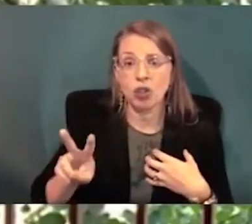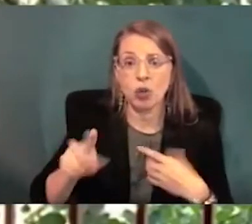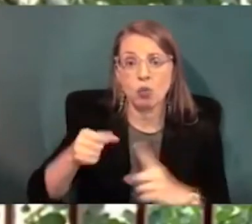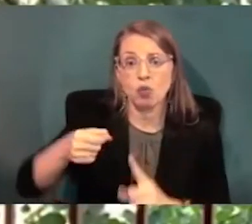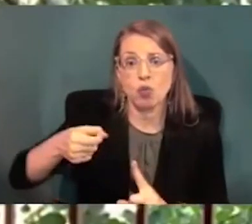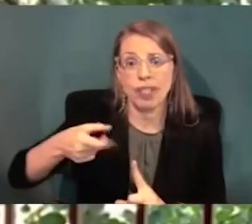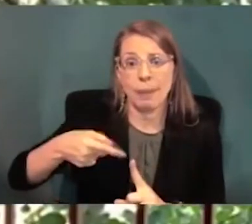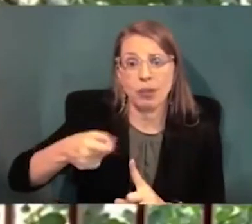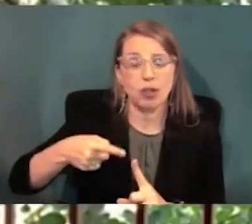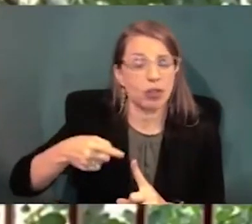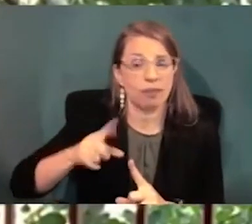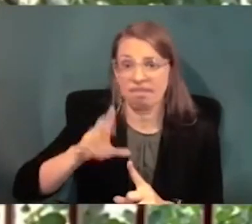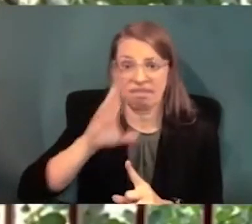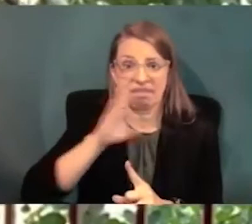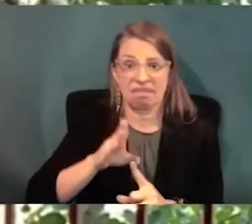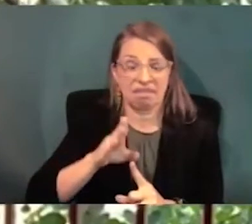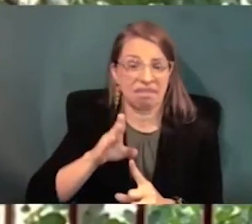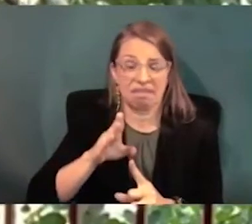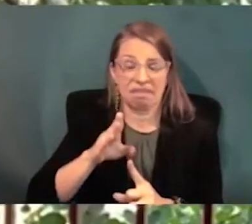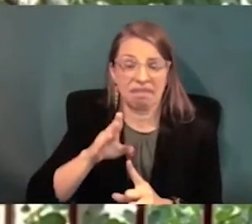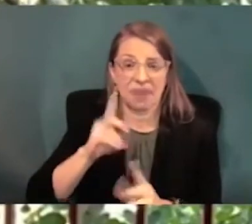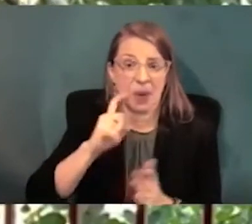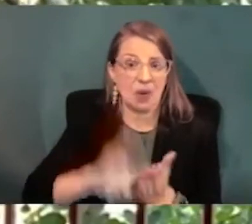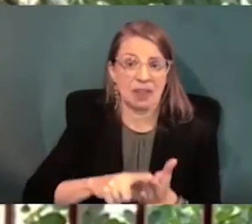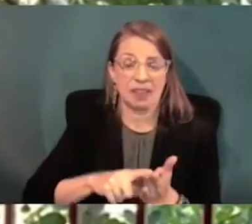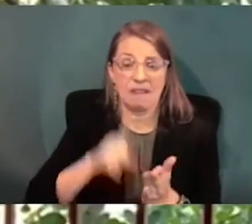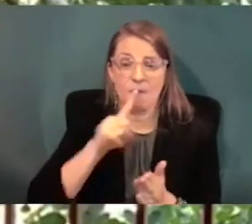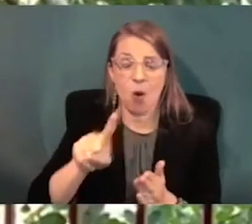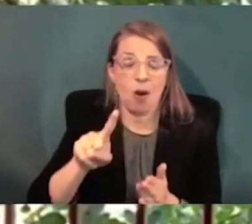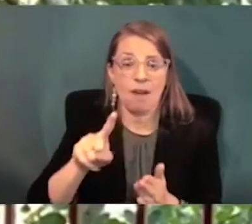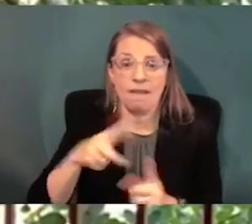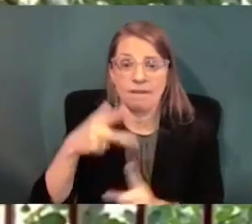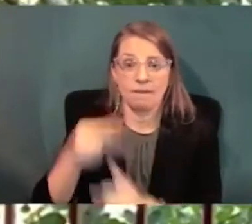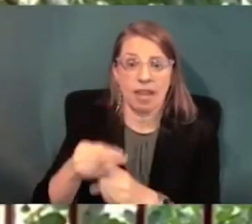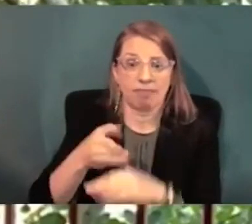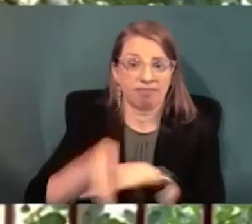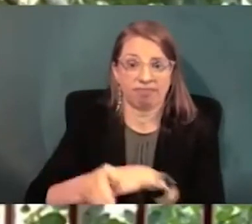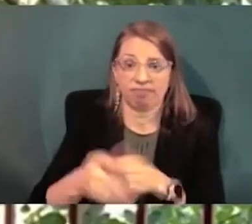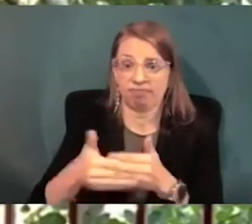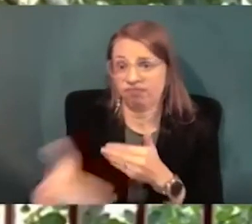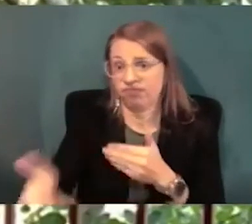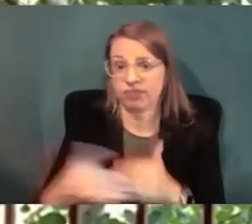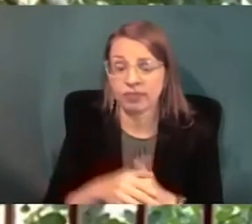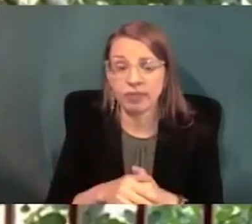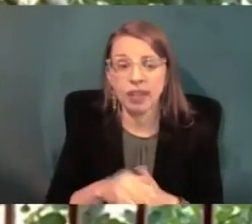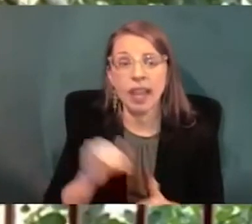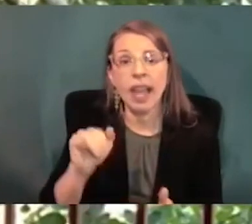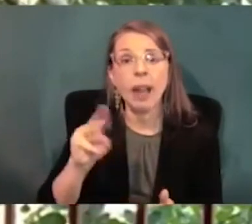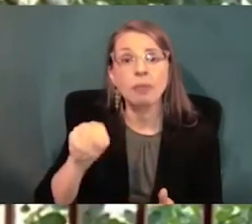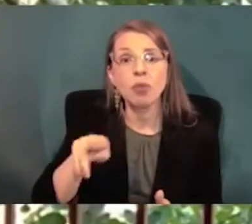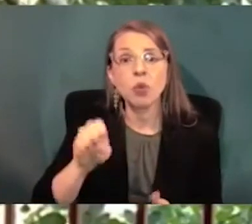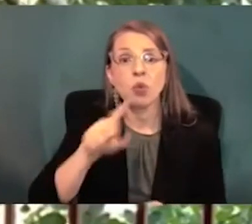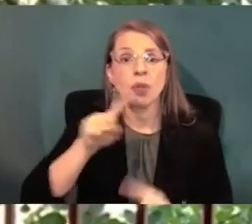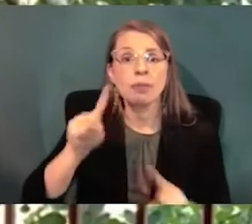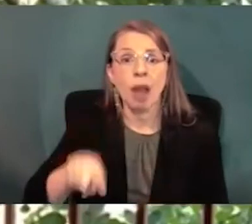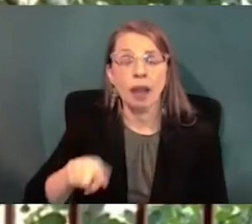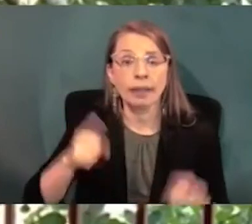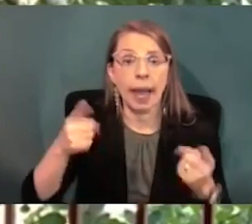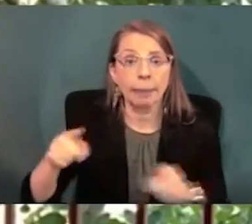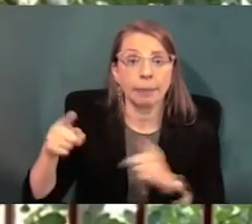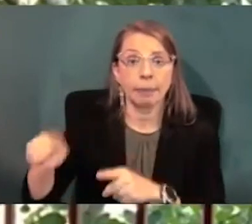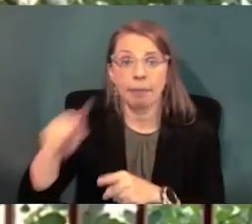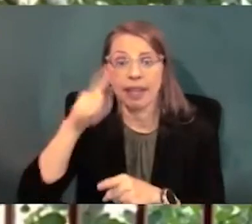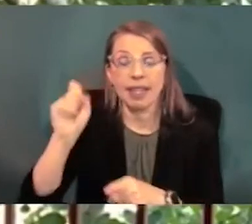seen any effects in the lung after vaccination. And just understand that when you have that immune response, it's because that